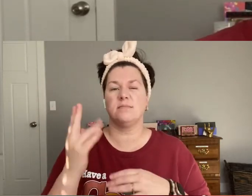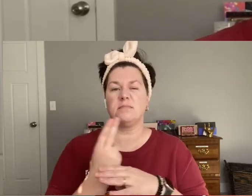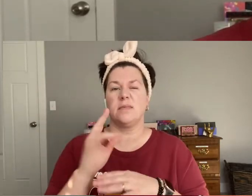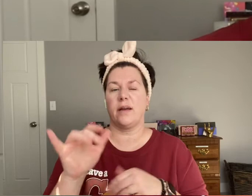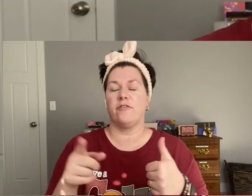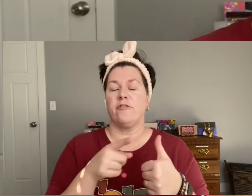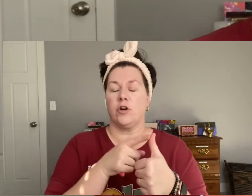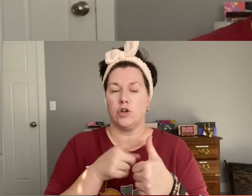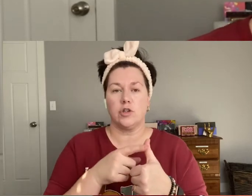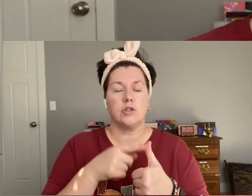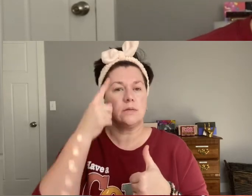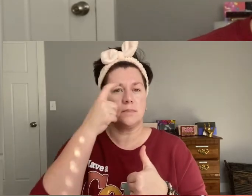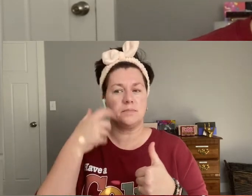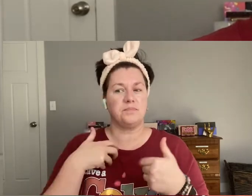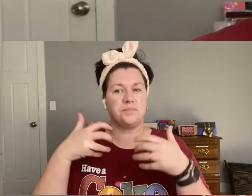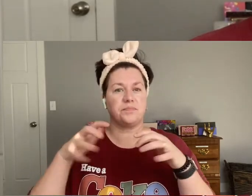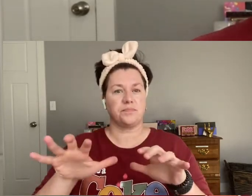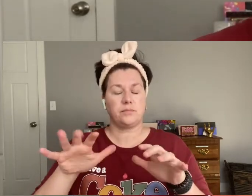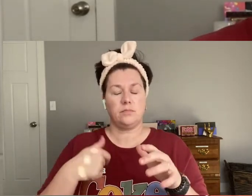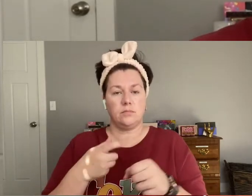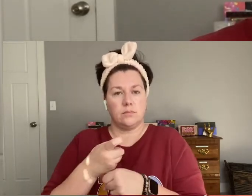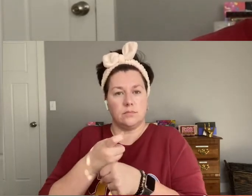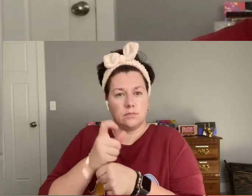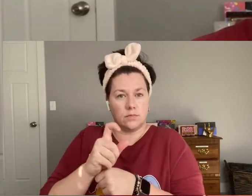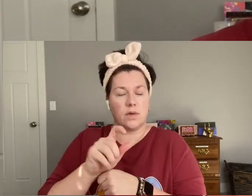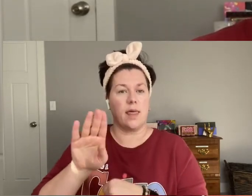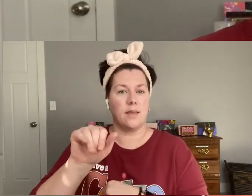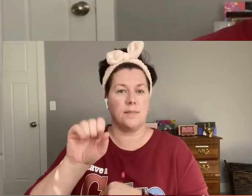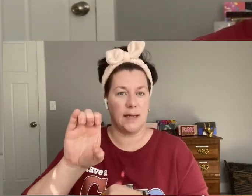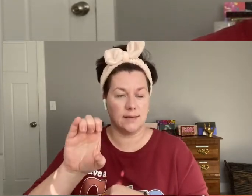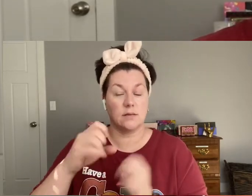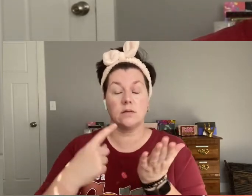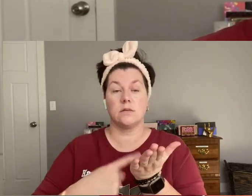a cream blush, and I might go in with a